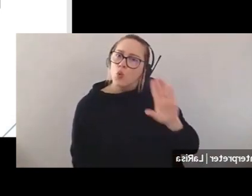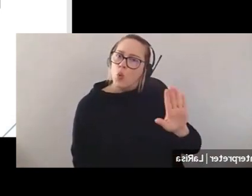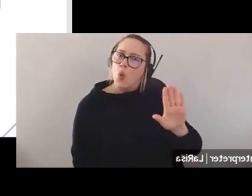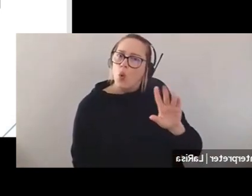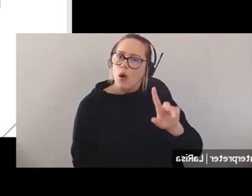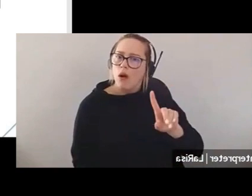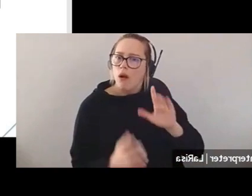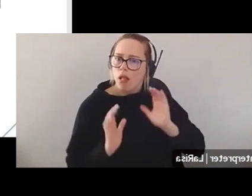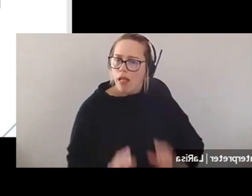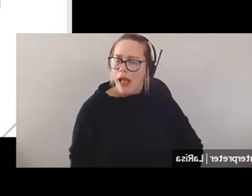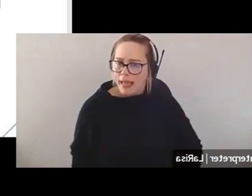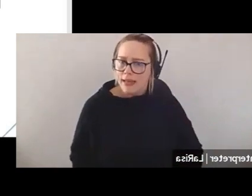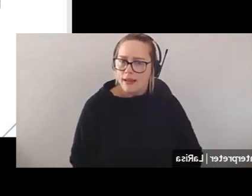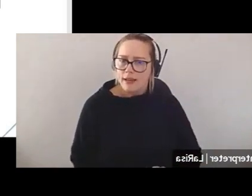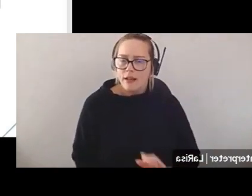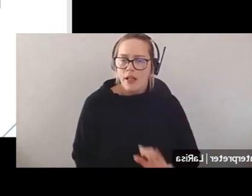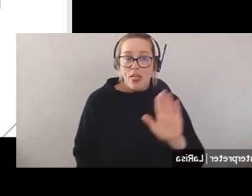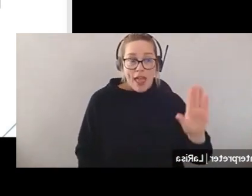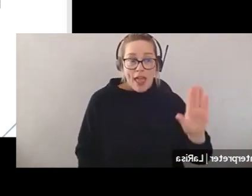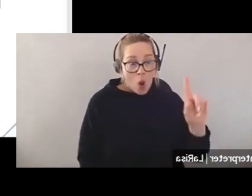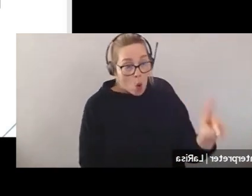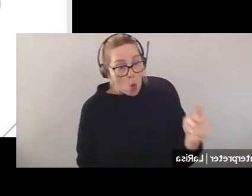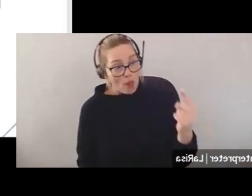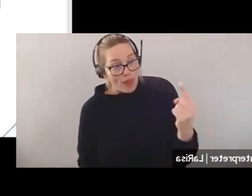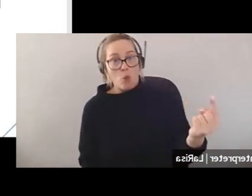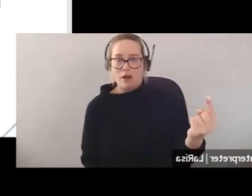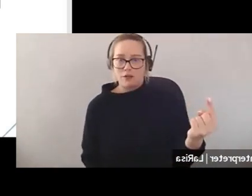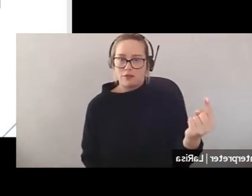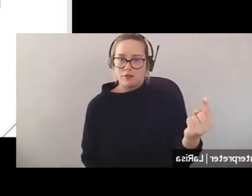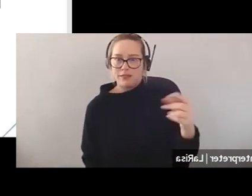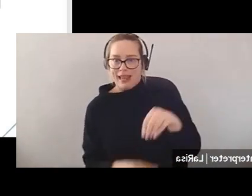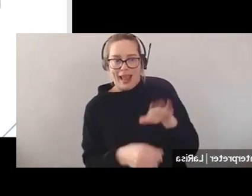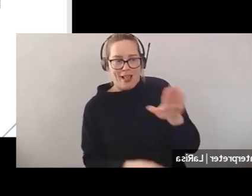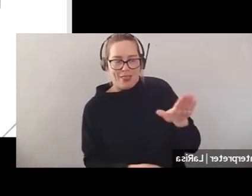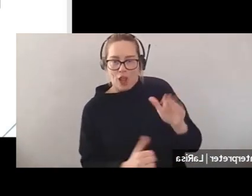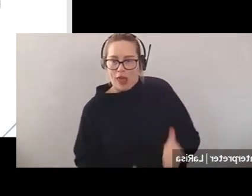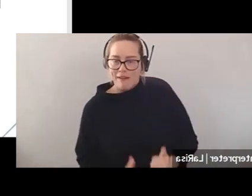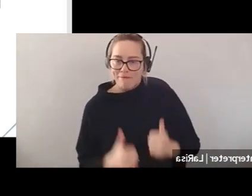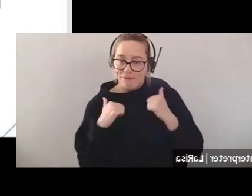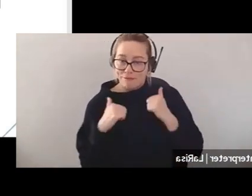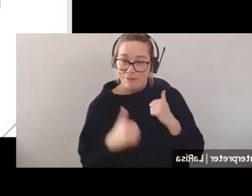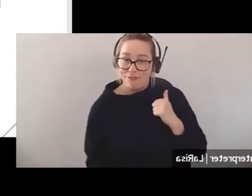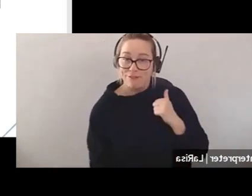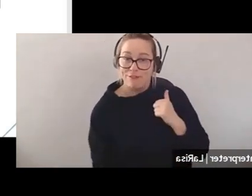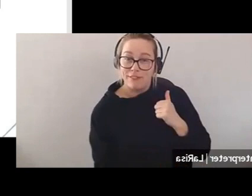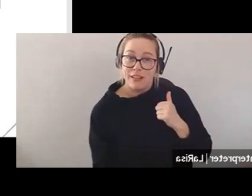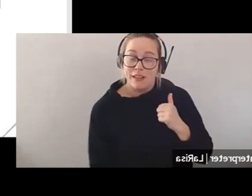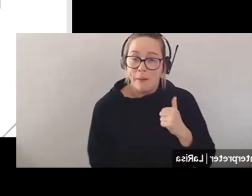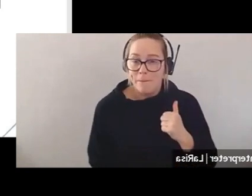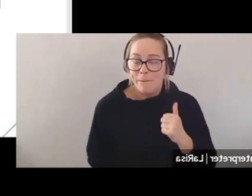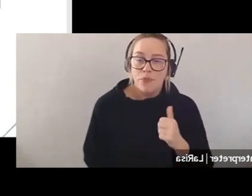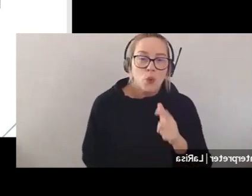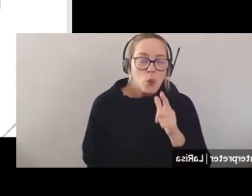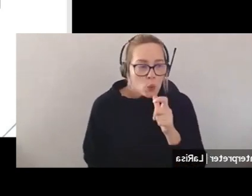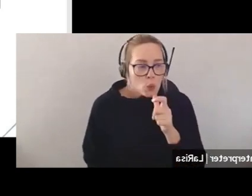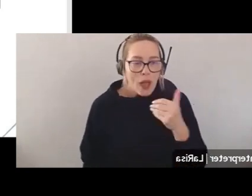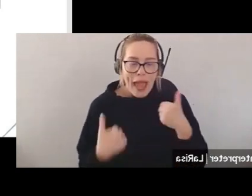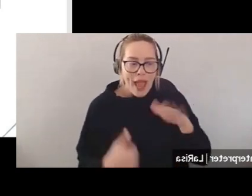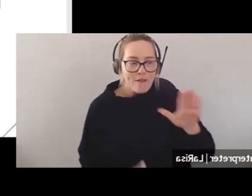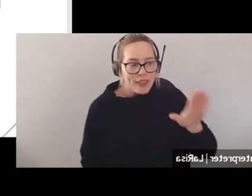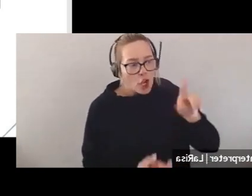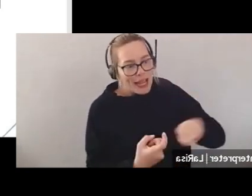the importance of listening to our clients. Sometimes they will be an N of one. They were the only